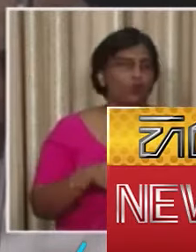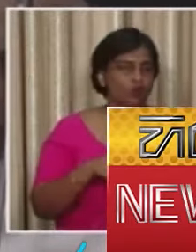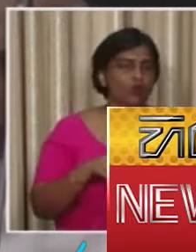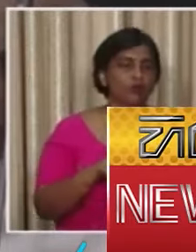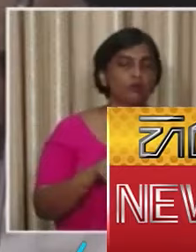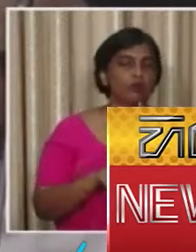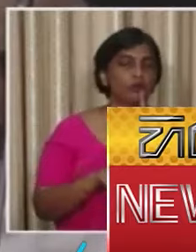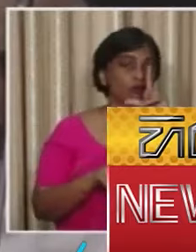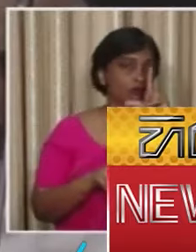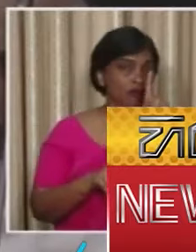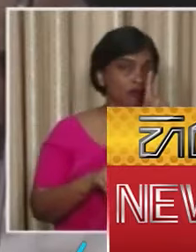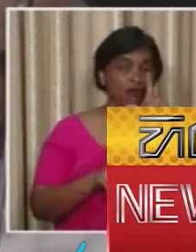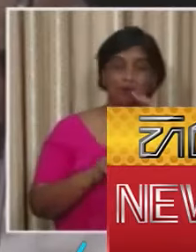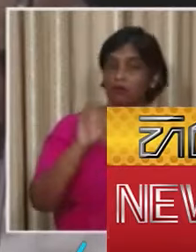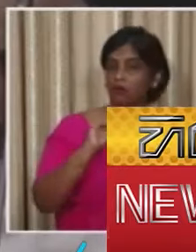7% growth,